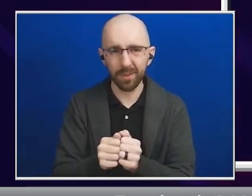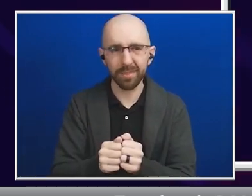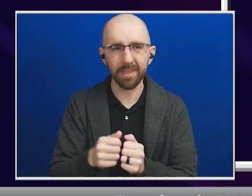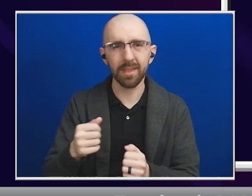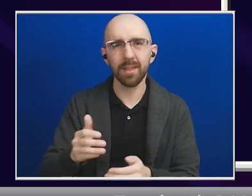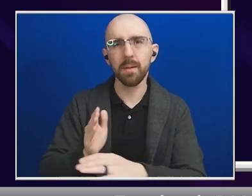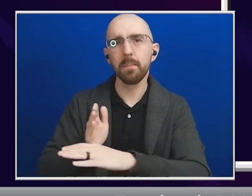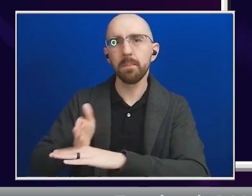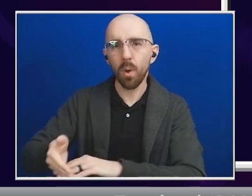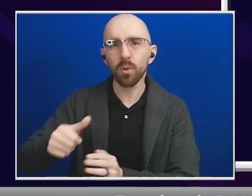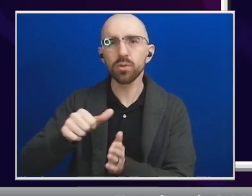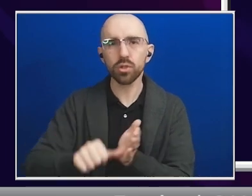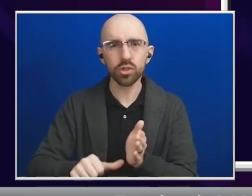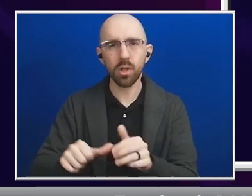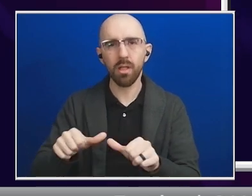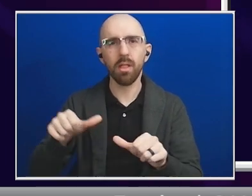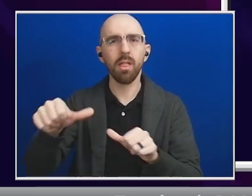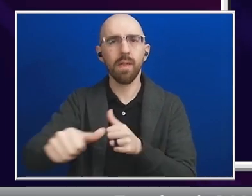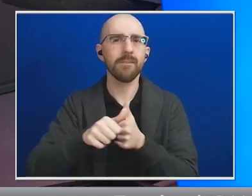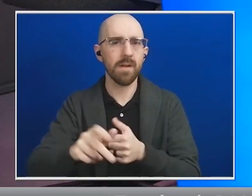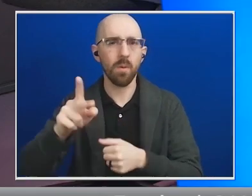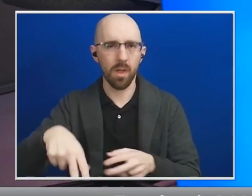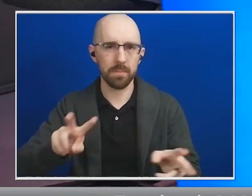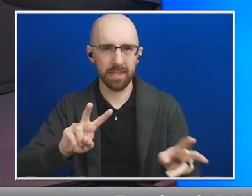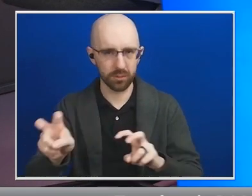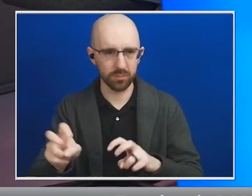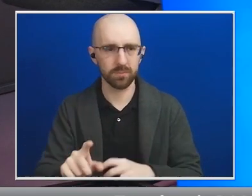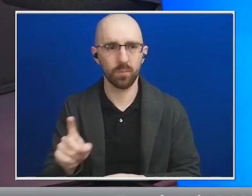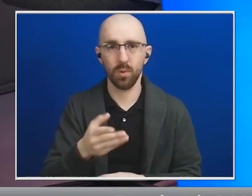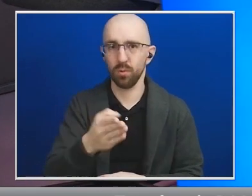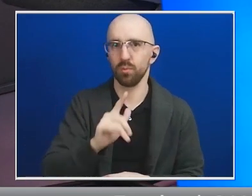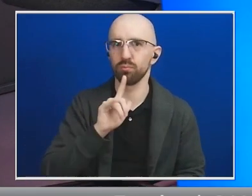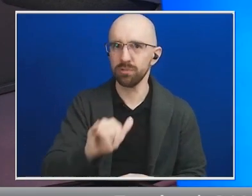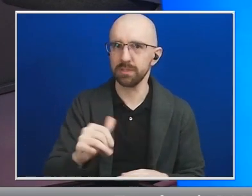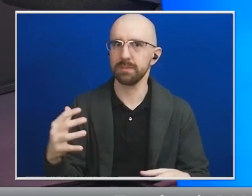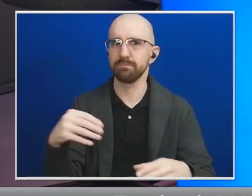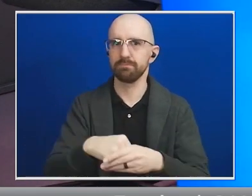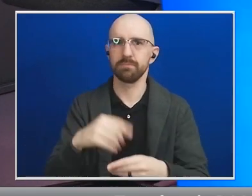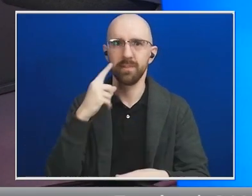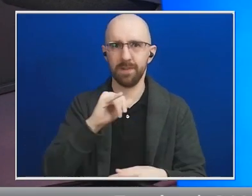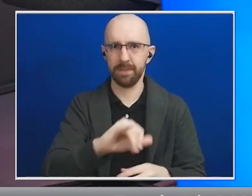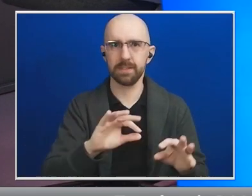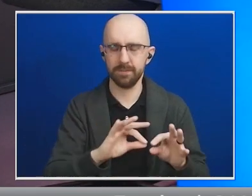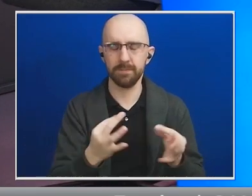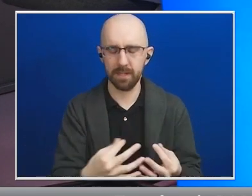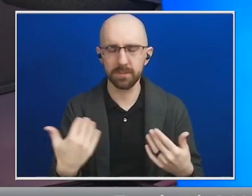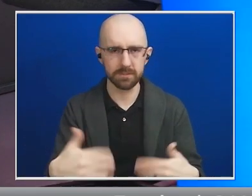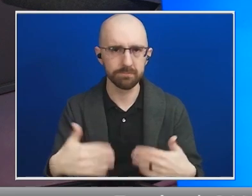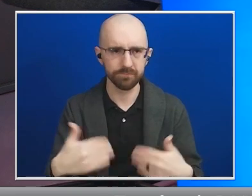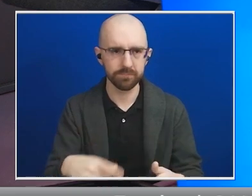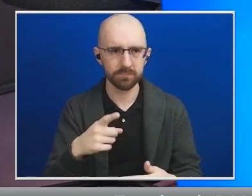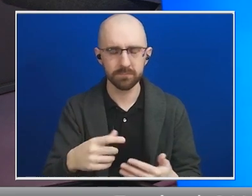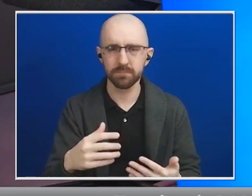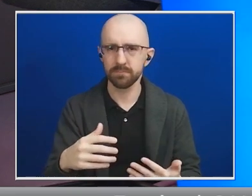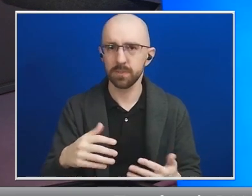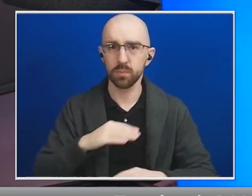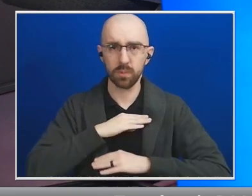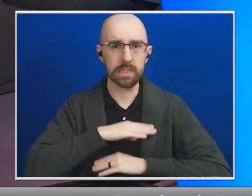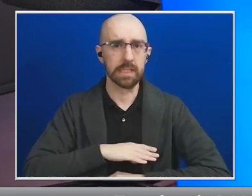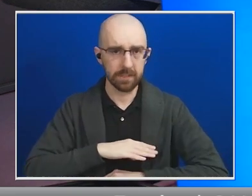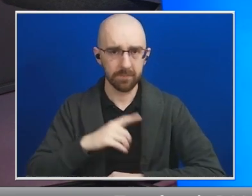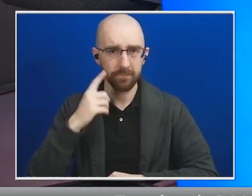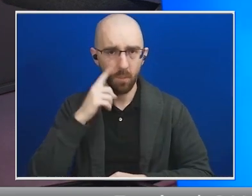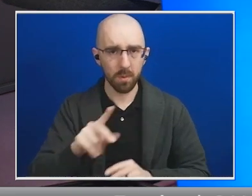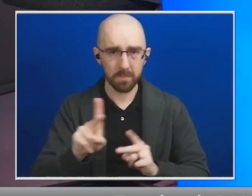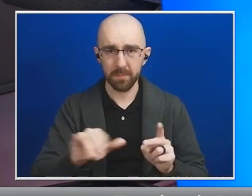long-term follow-up issues. Which is where you really come in for these families, which is such a relief for people like Marty,